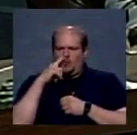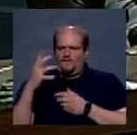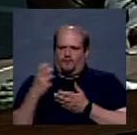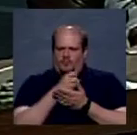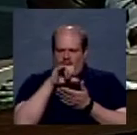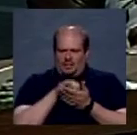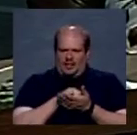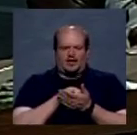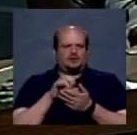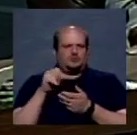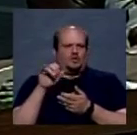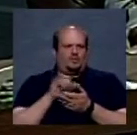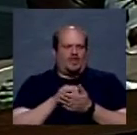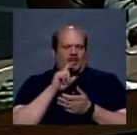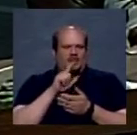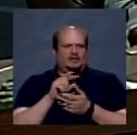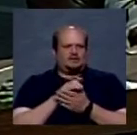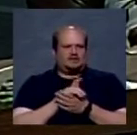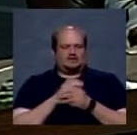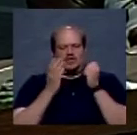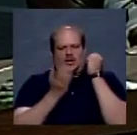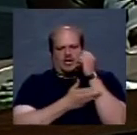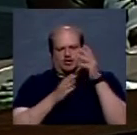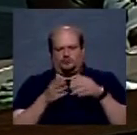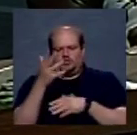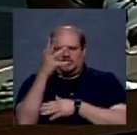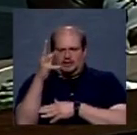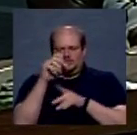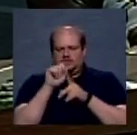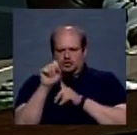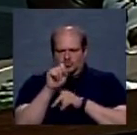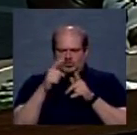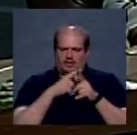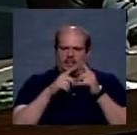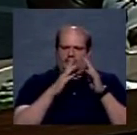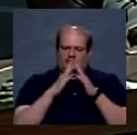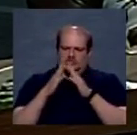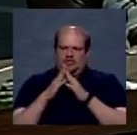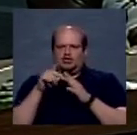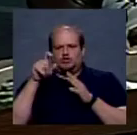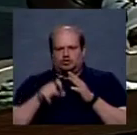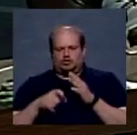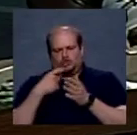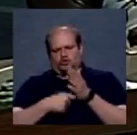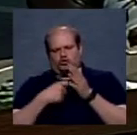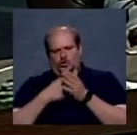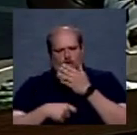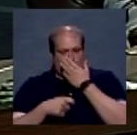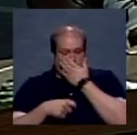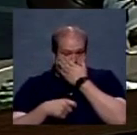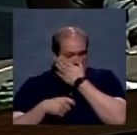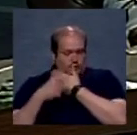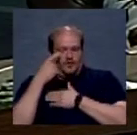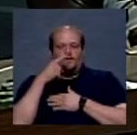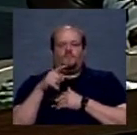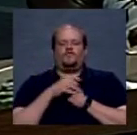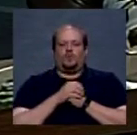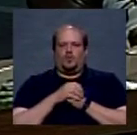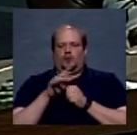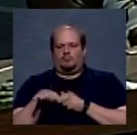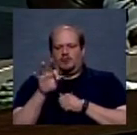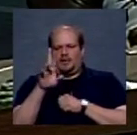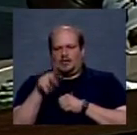up. So if it's a cut tree situation like that, then the city should charge for